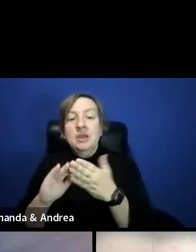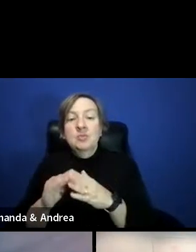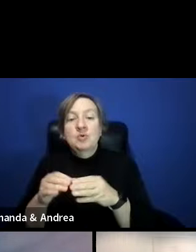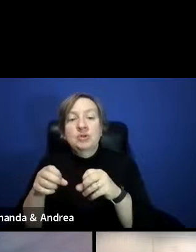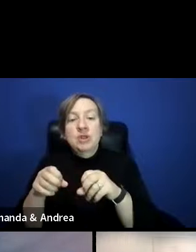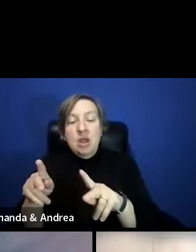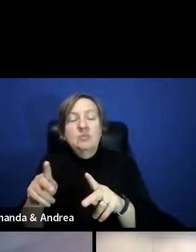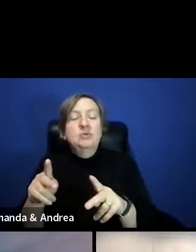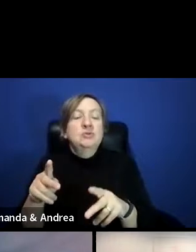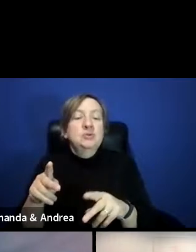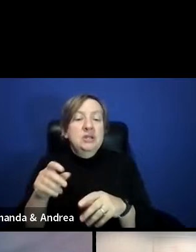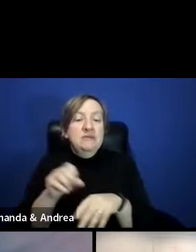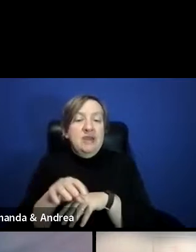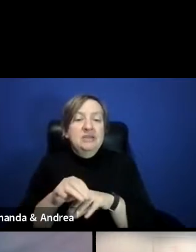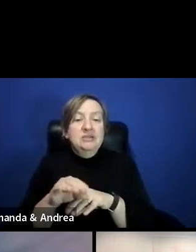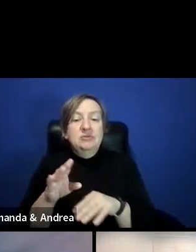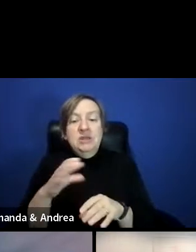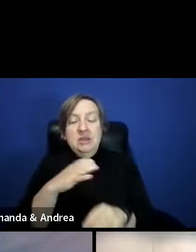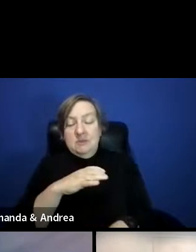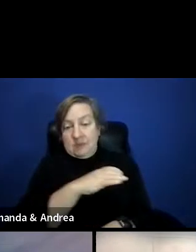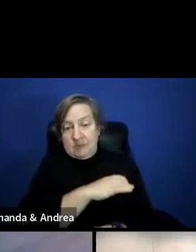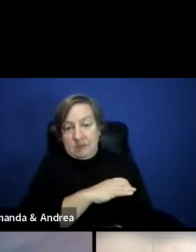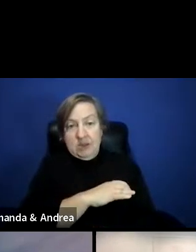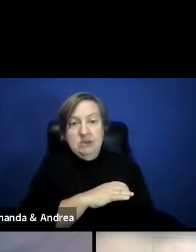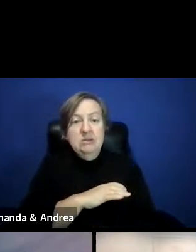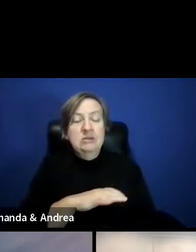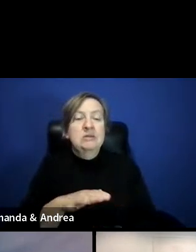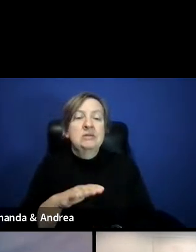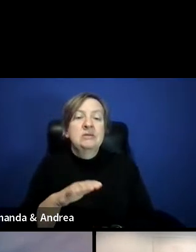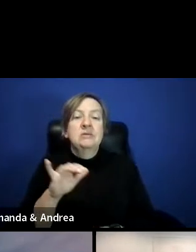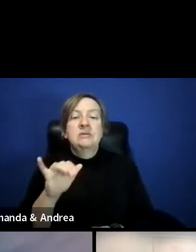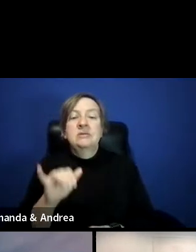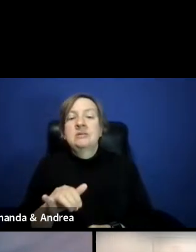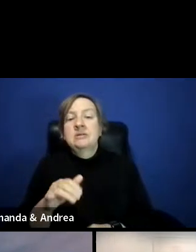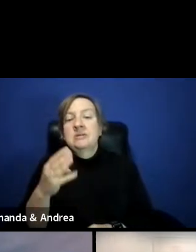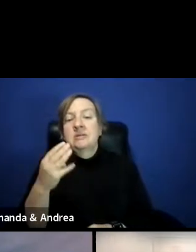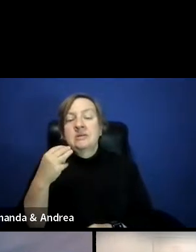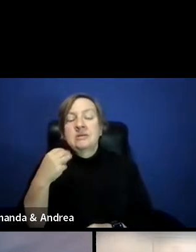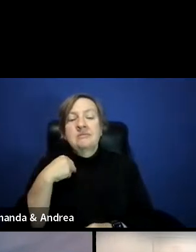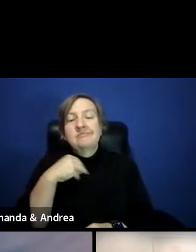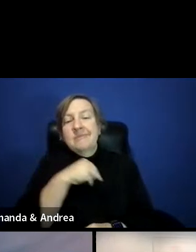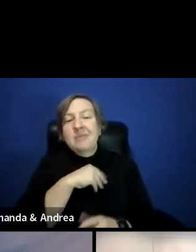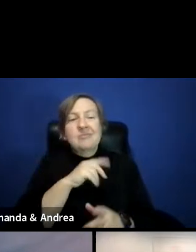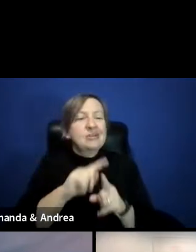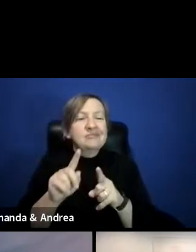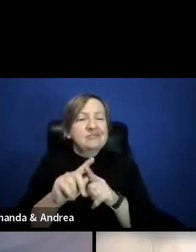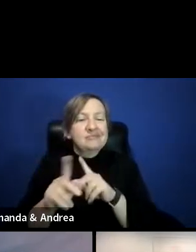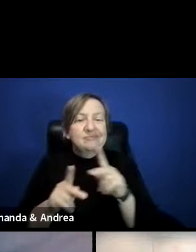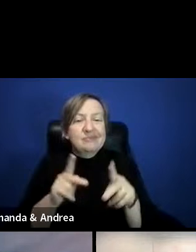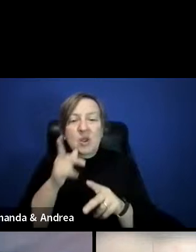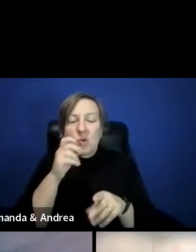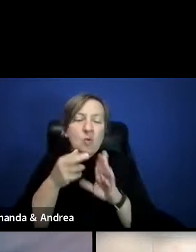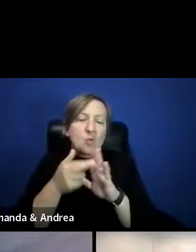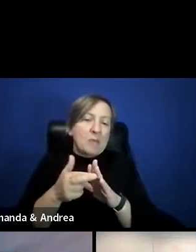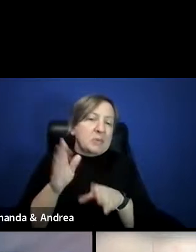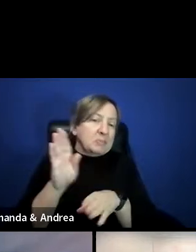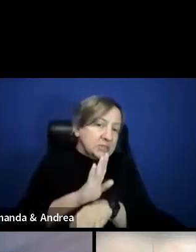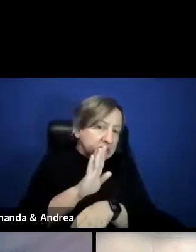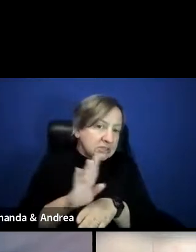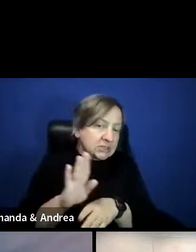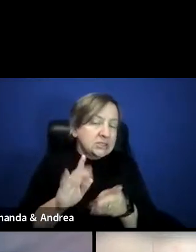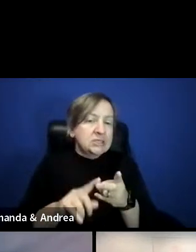Advisory Committee, which is members who represent different business entities